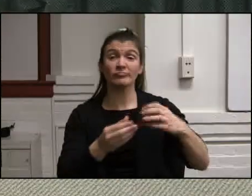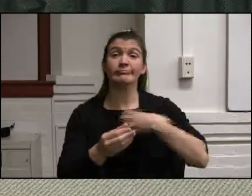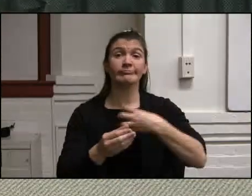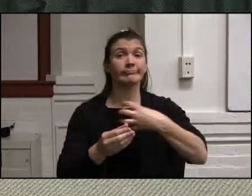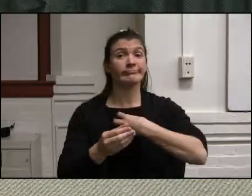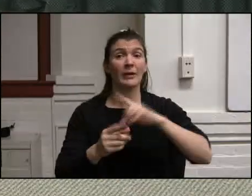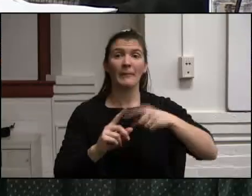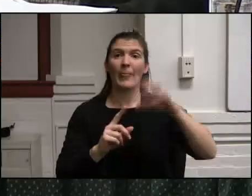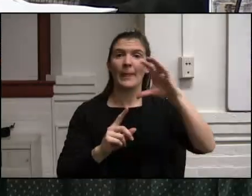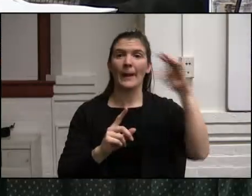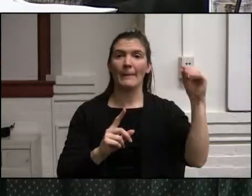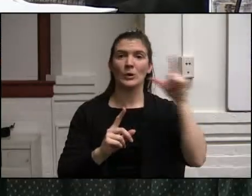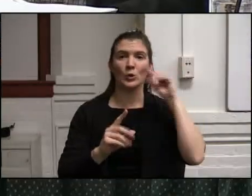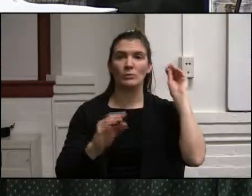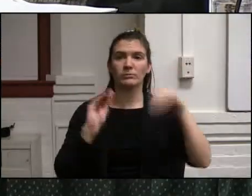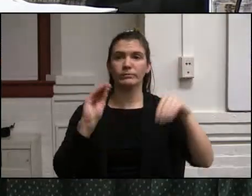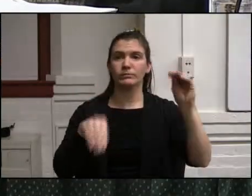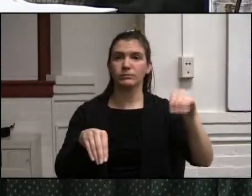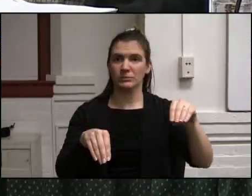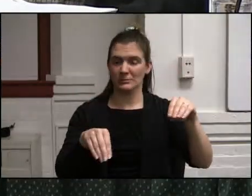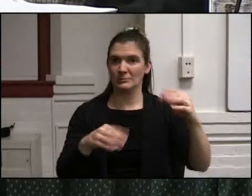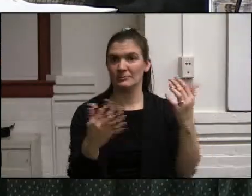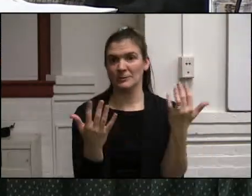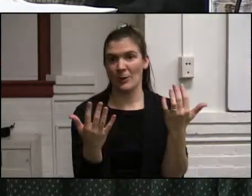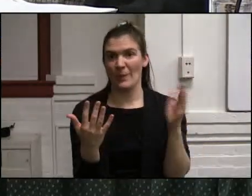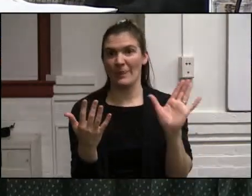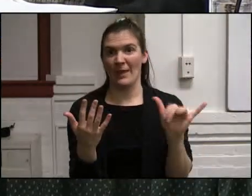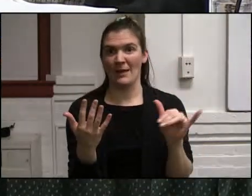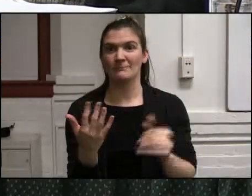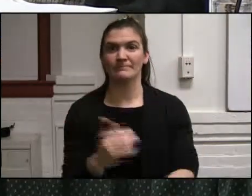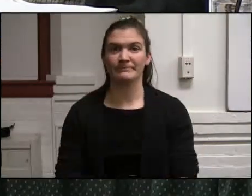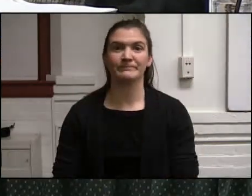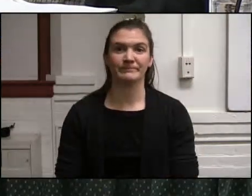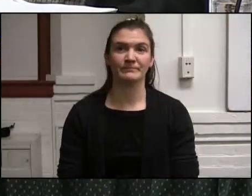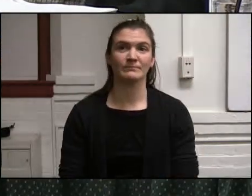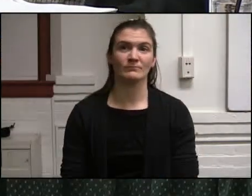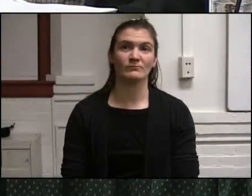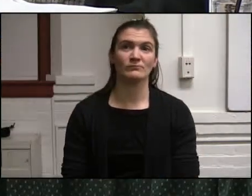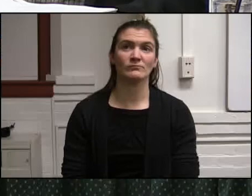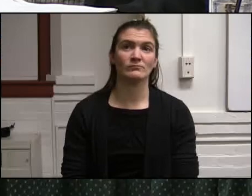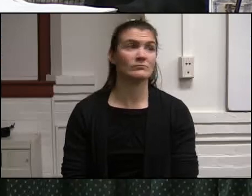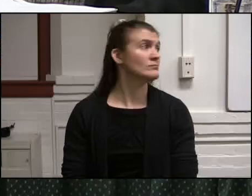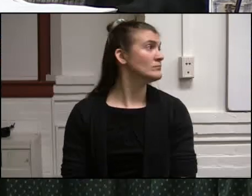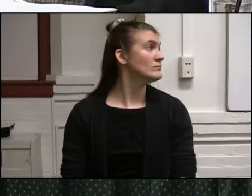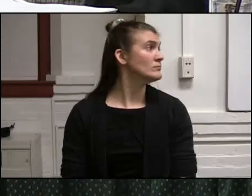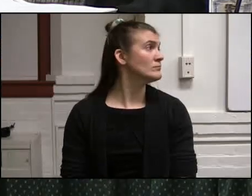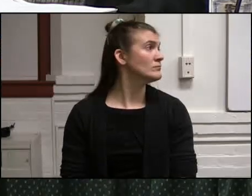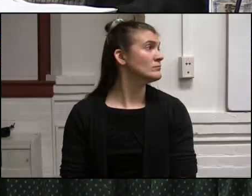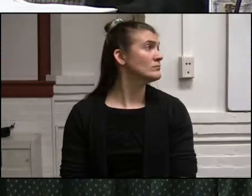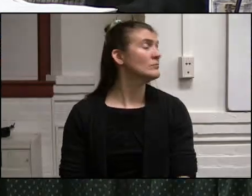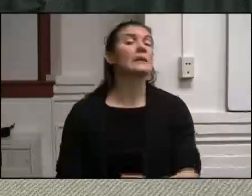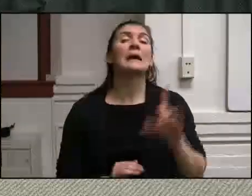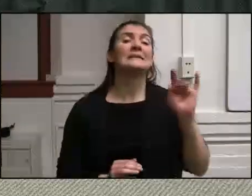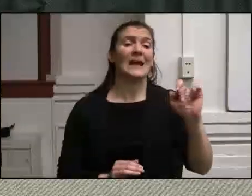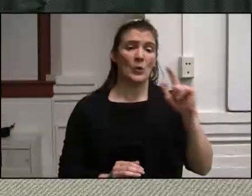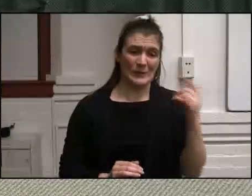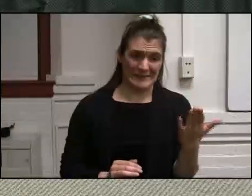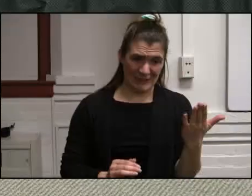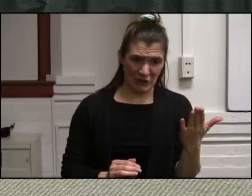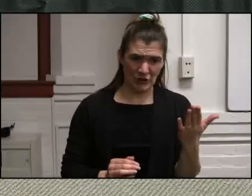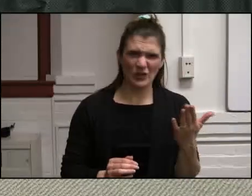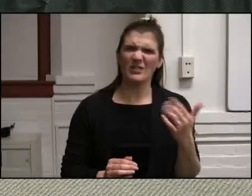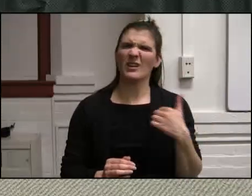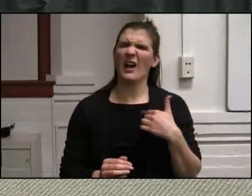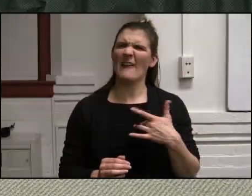with the company that was doing the work in Chesterfield. I remember that really distinctly. Daniel, were you here? Oh, Daniel was I there.